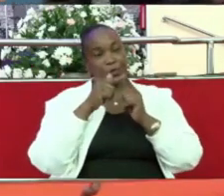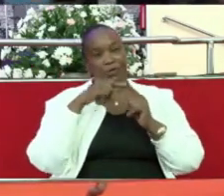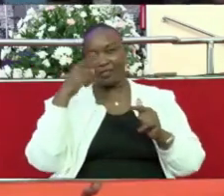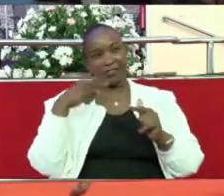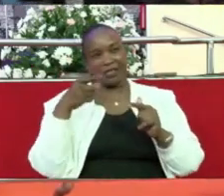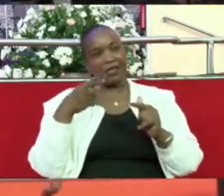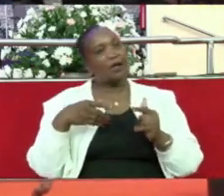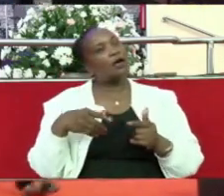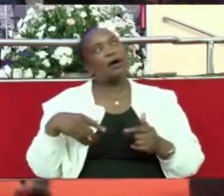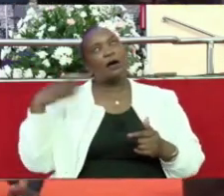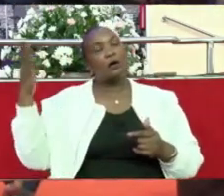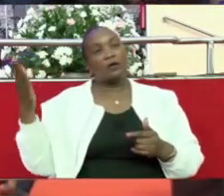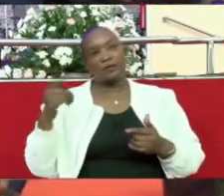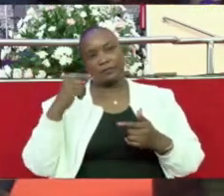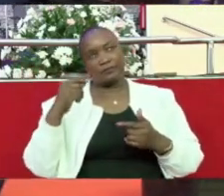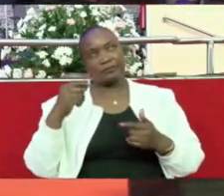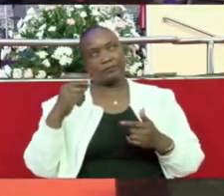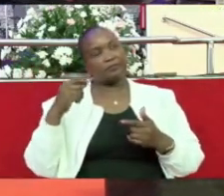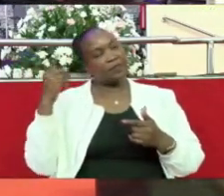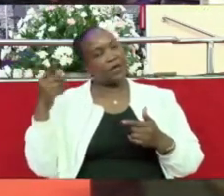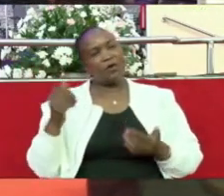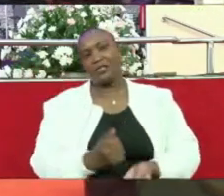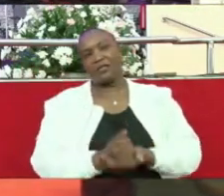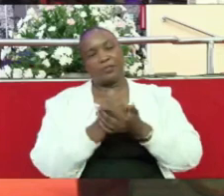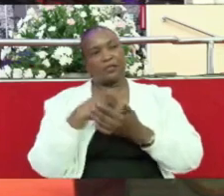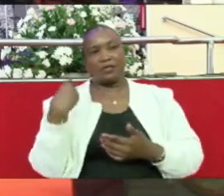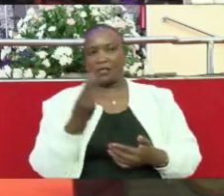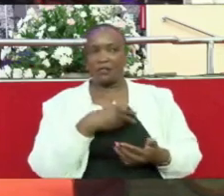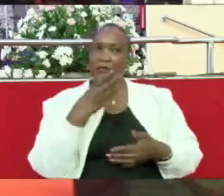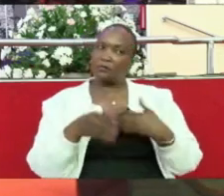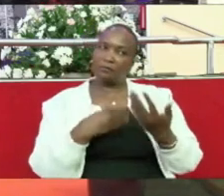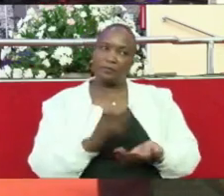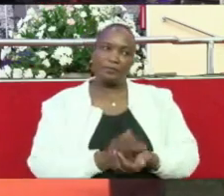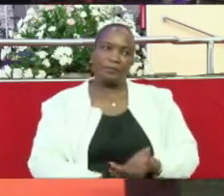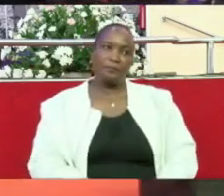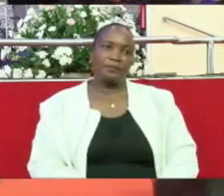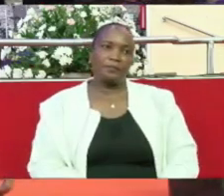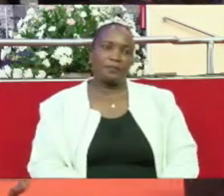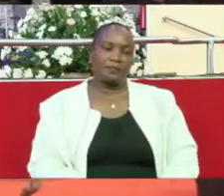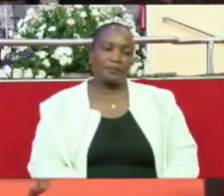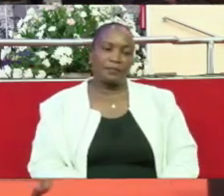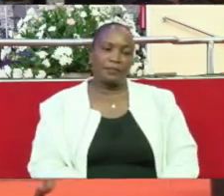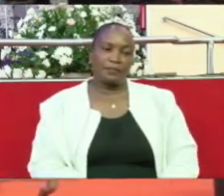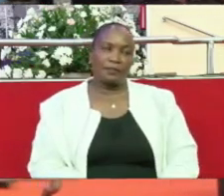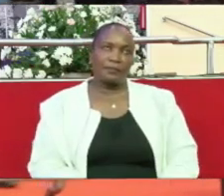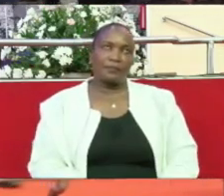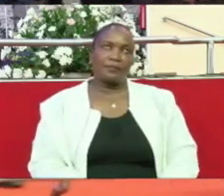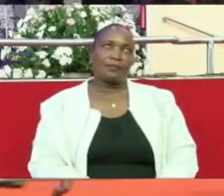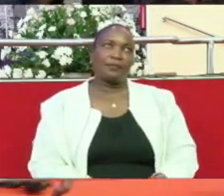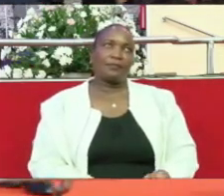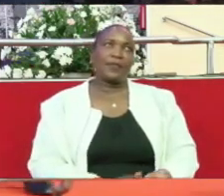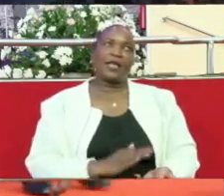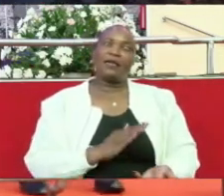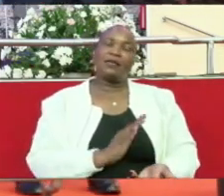extending help. Kwa sababu Mungu anapitisha msaada. God is extending help. Mungu anapitisha msaada. That we may go through the tunnels of this